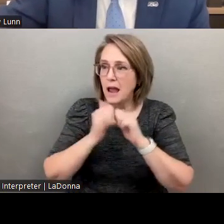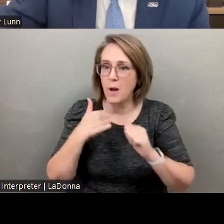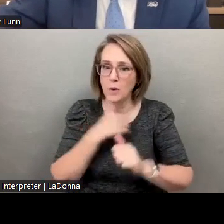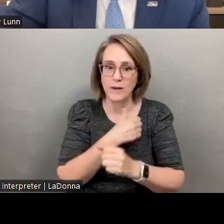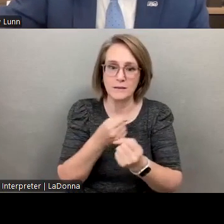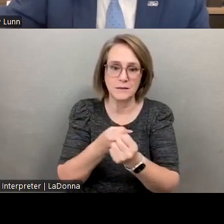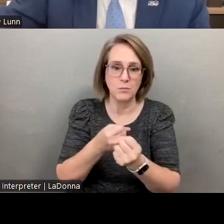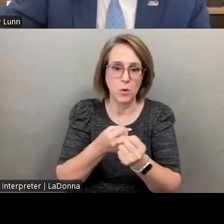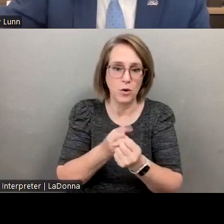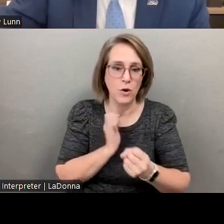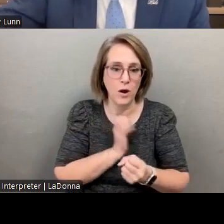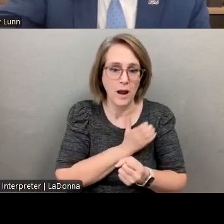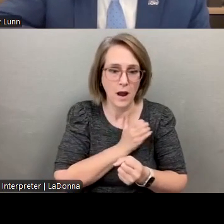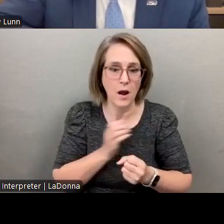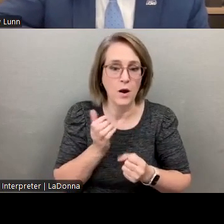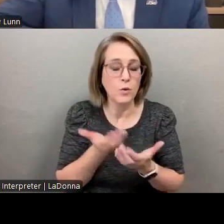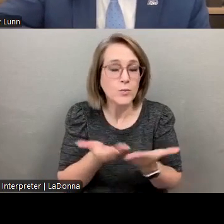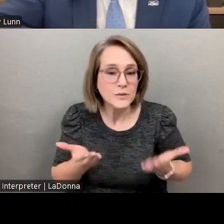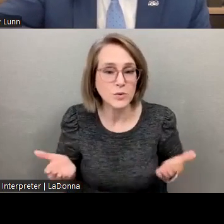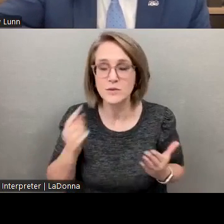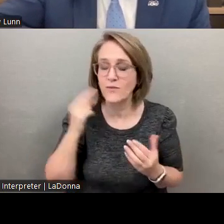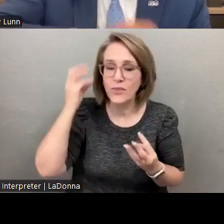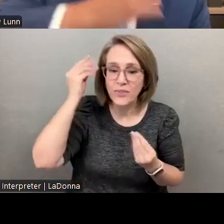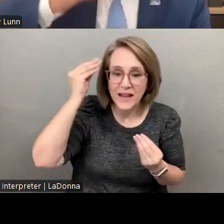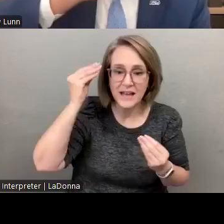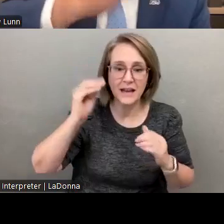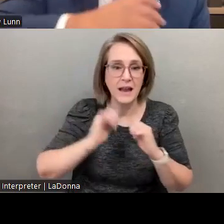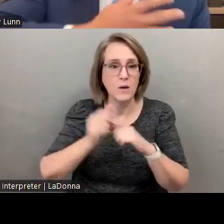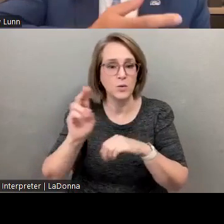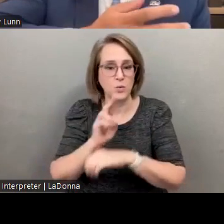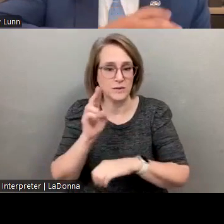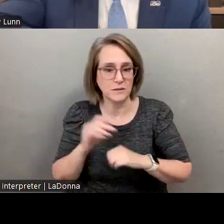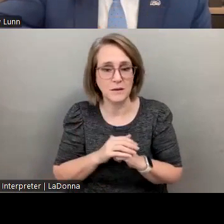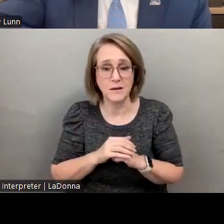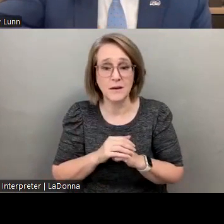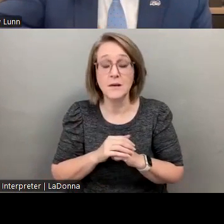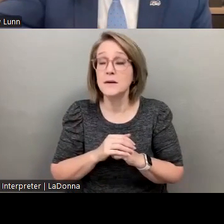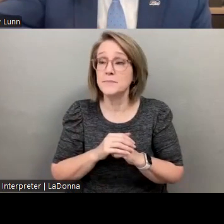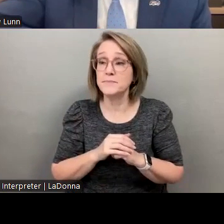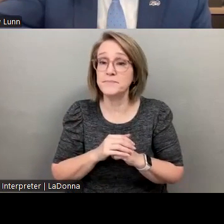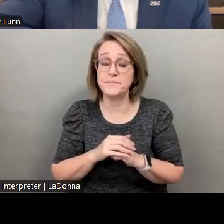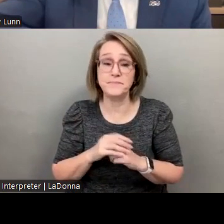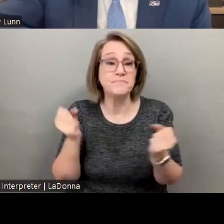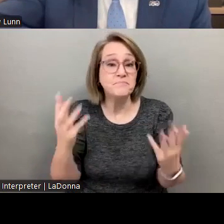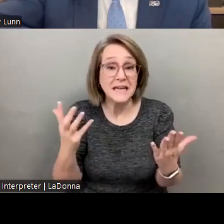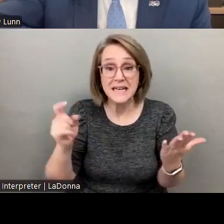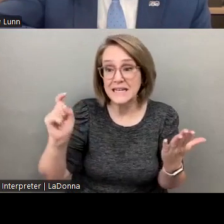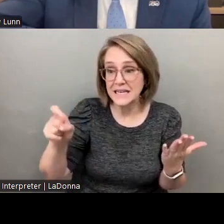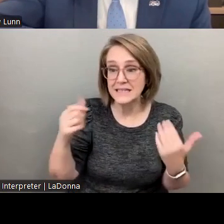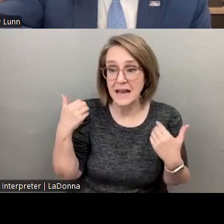great need outside of these federal awards that we've talked about with Byrne JAG and Byrne SCIP. A lot of states, as we've said, have local level